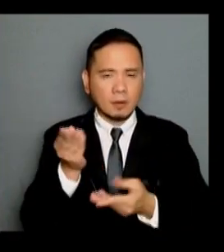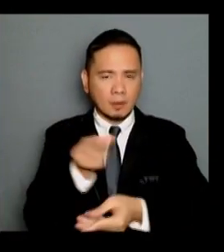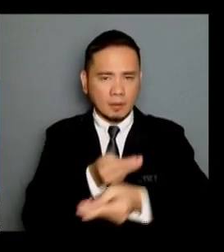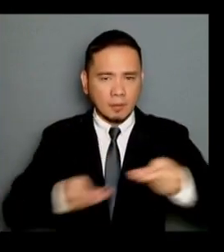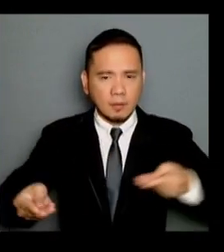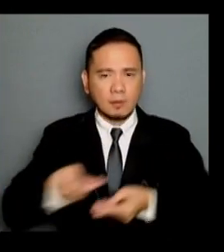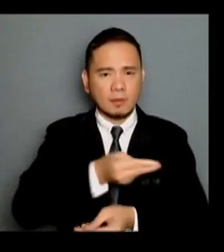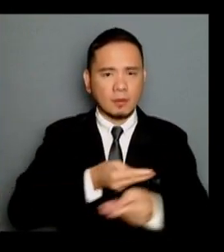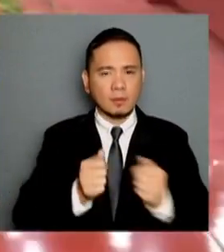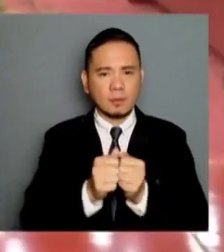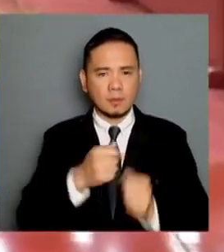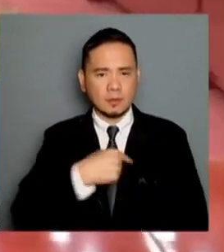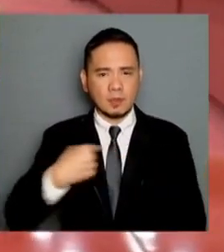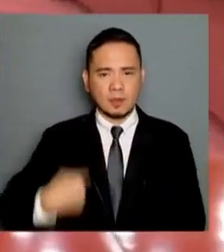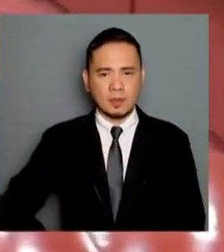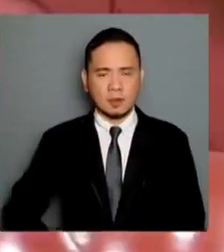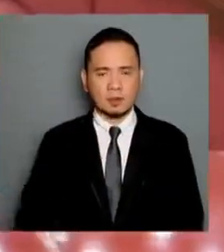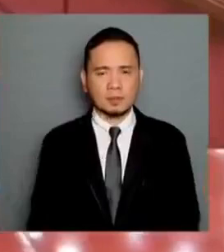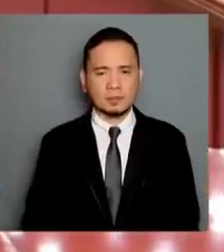China.